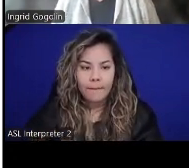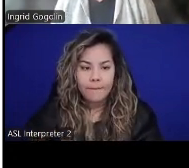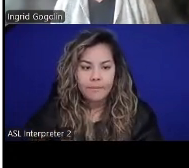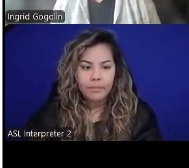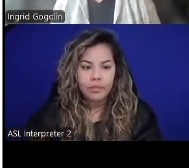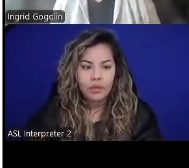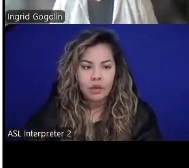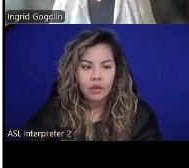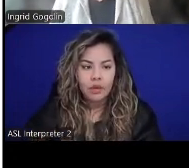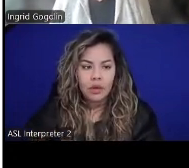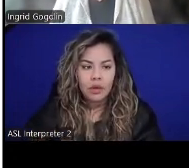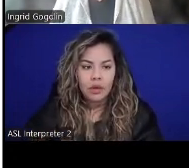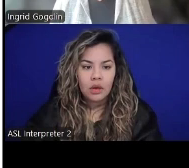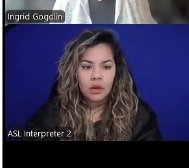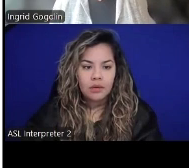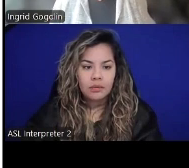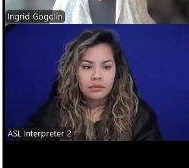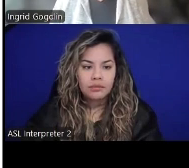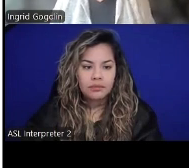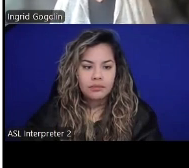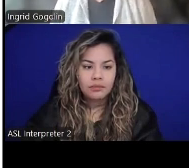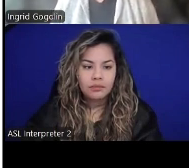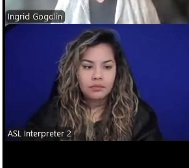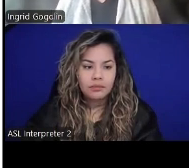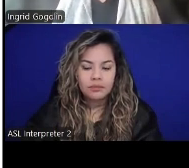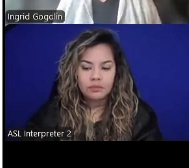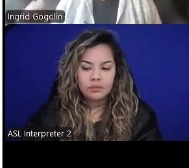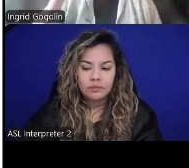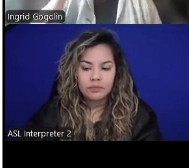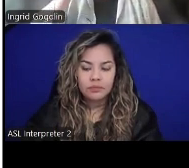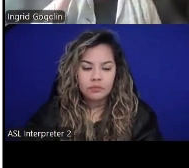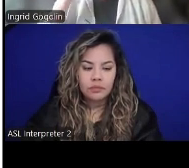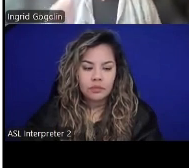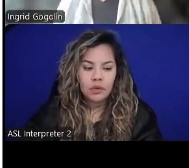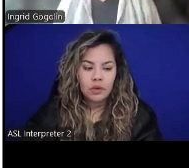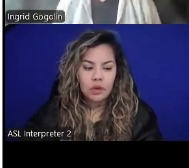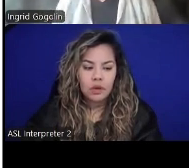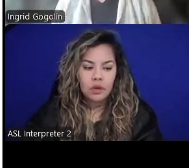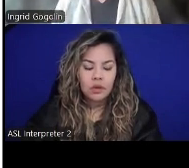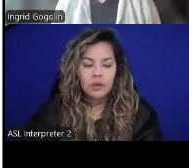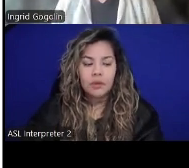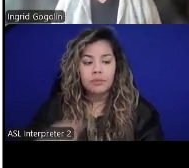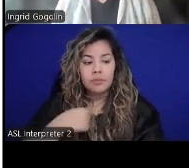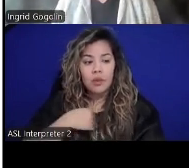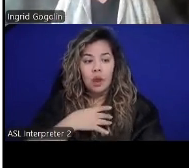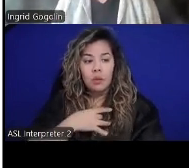I would like to encourage you also with